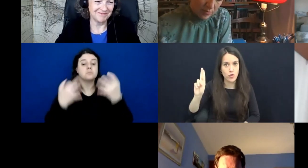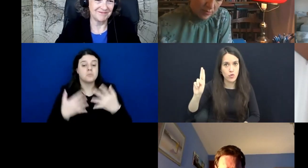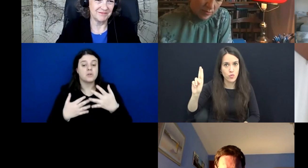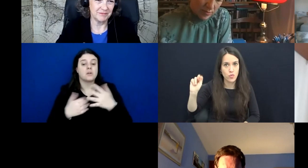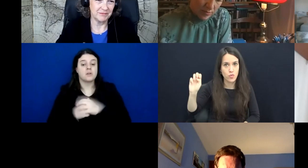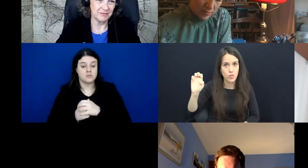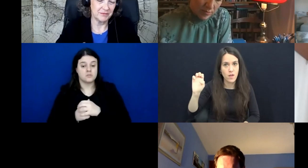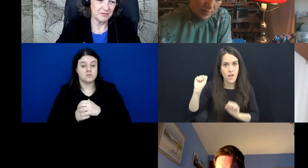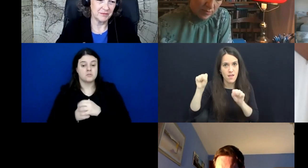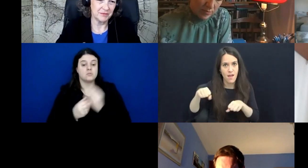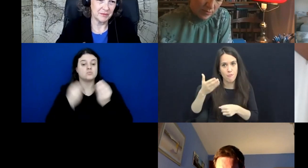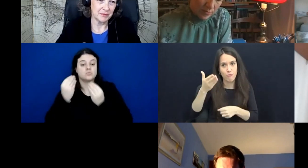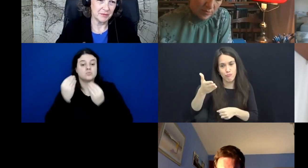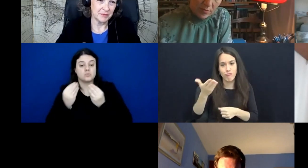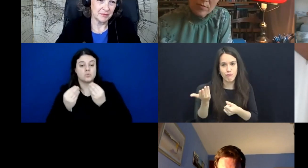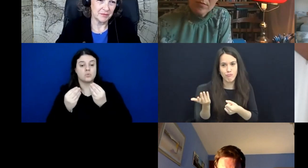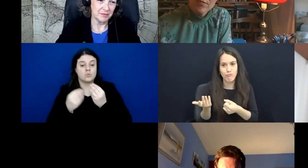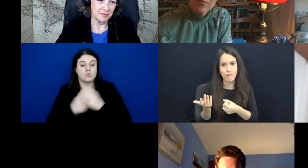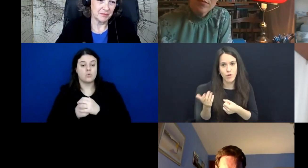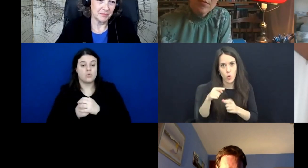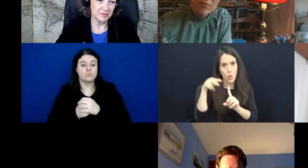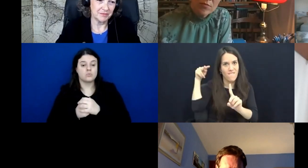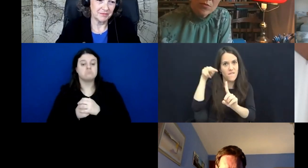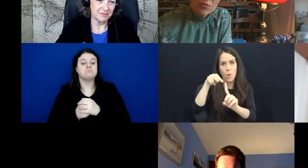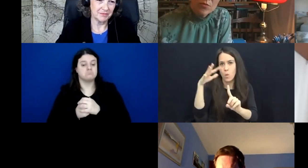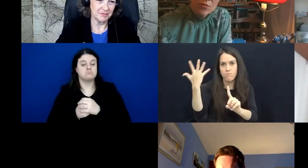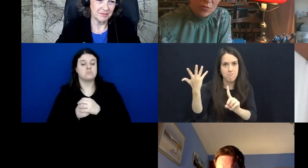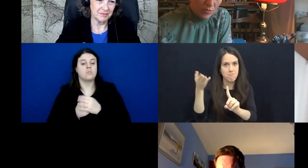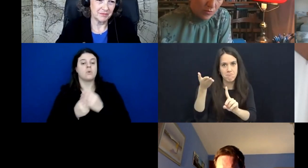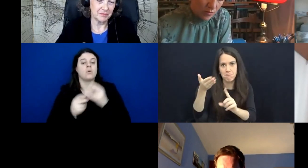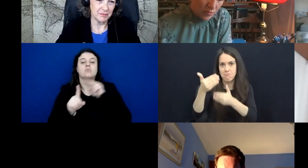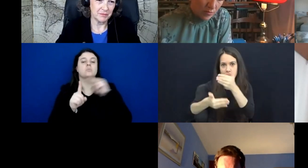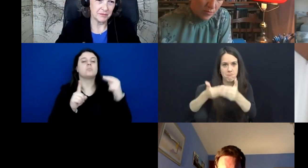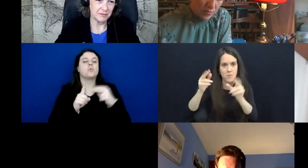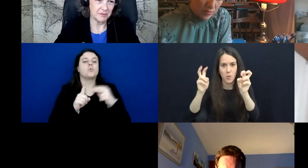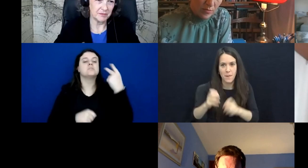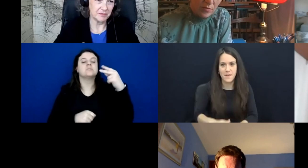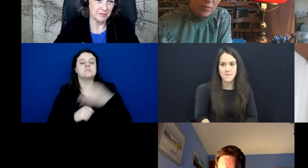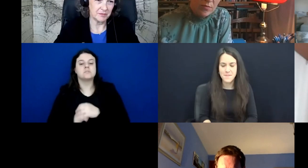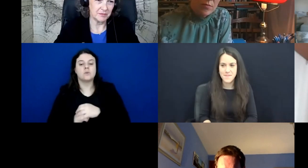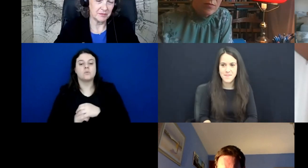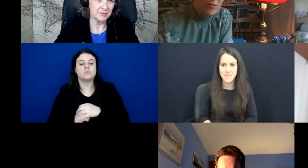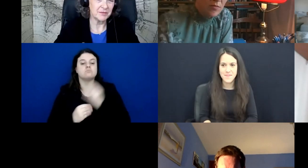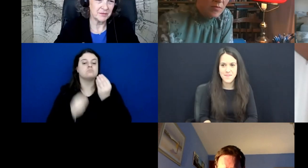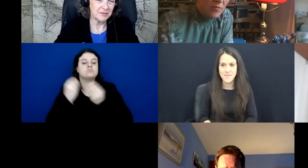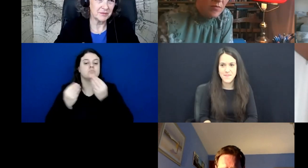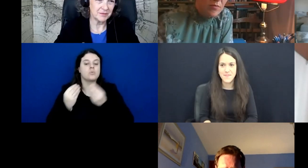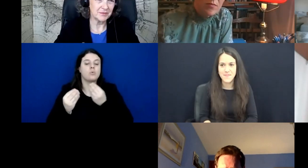your important perspective on this. And also, I'm aware from a slightly different